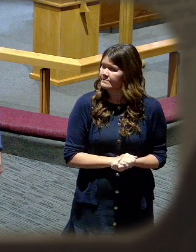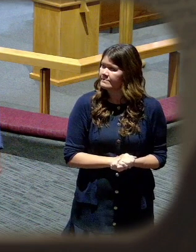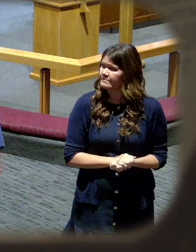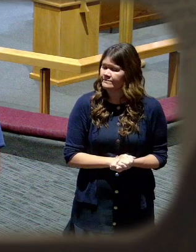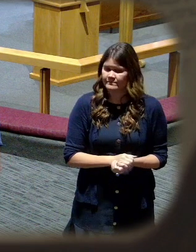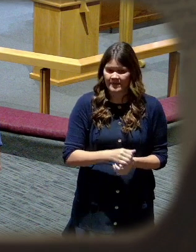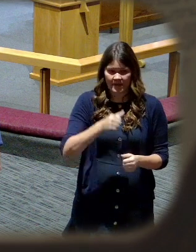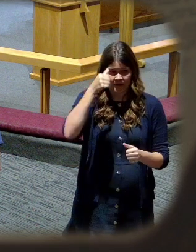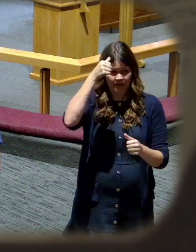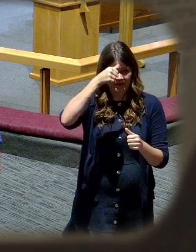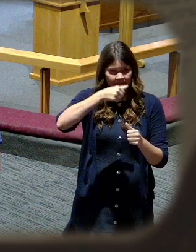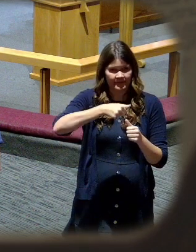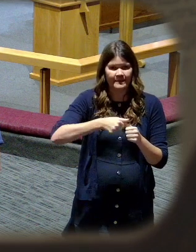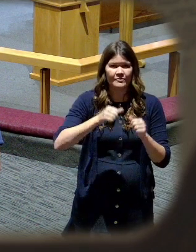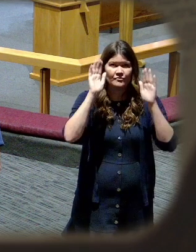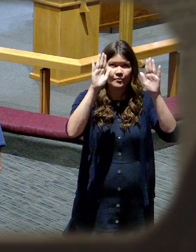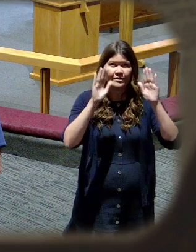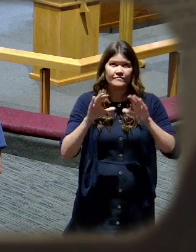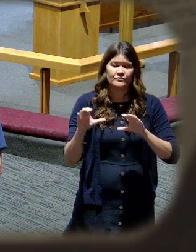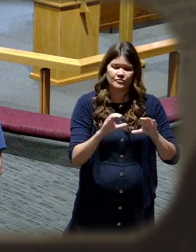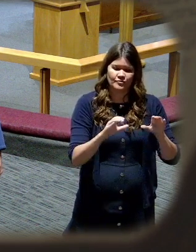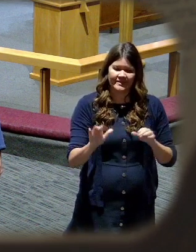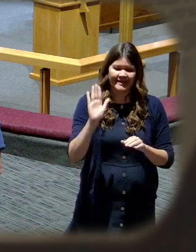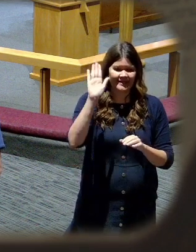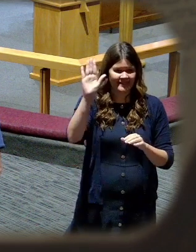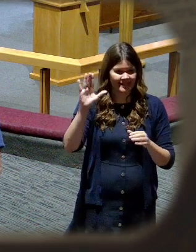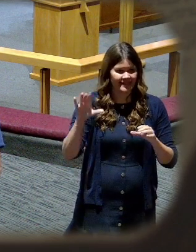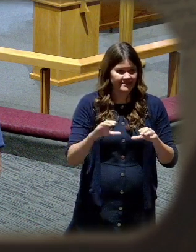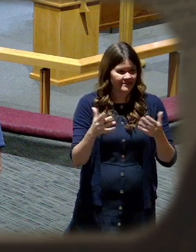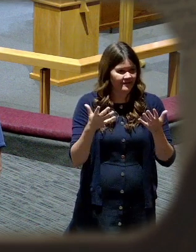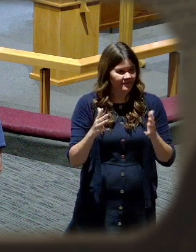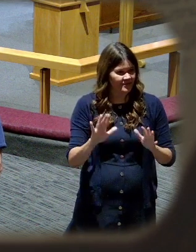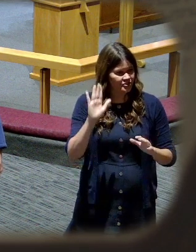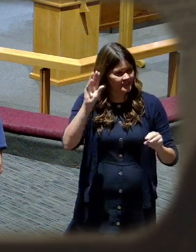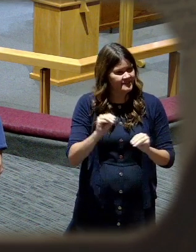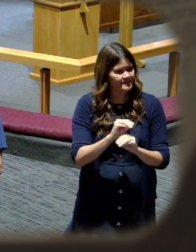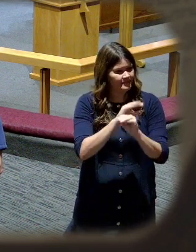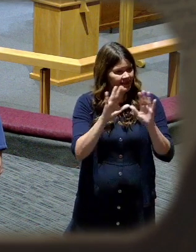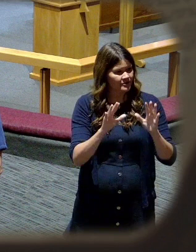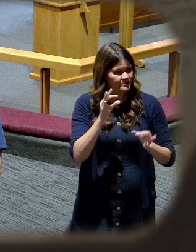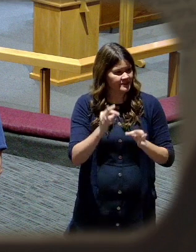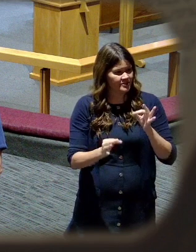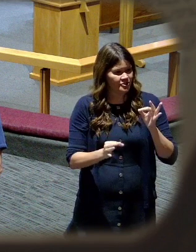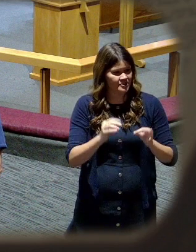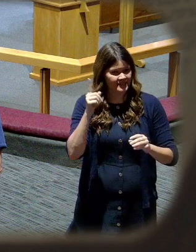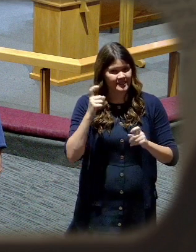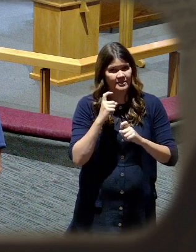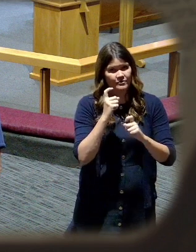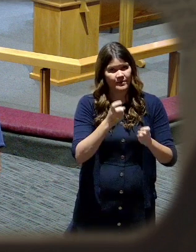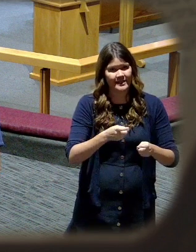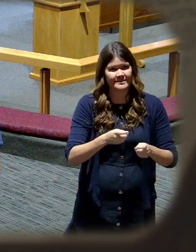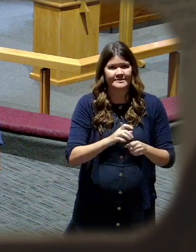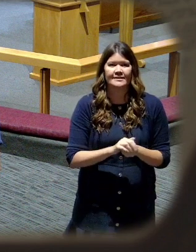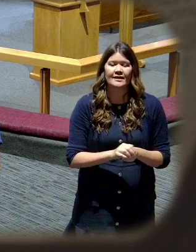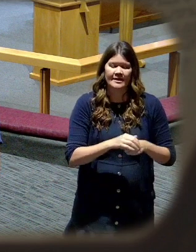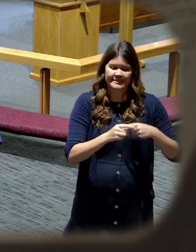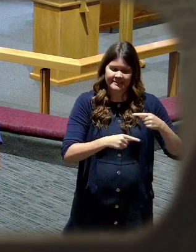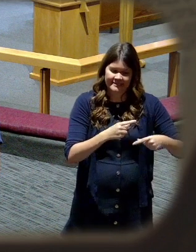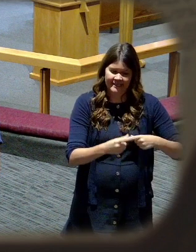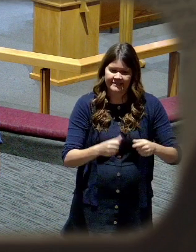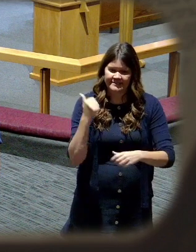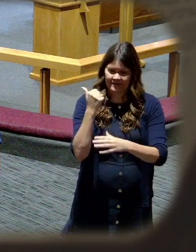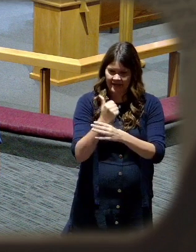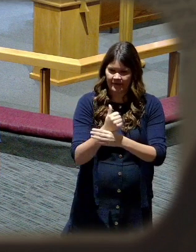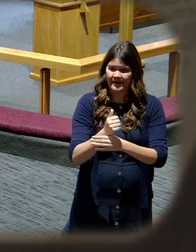continually. Remember the wondrous works that he has done, his miracles and the judgments he uttered, O offspring of Abraham, his